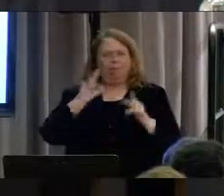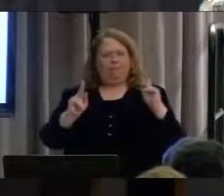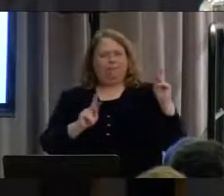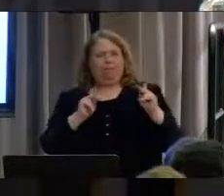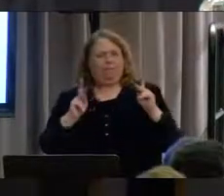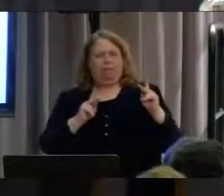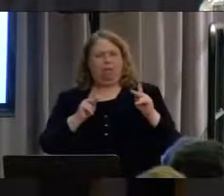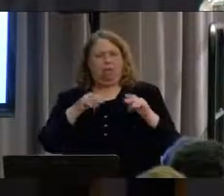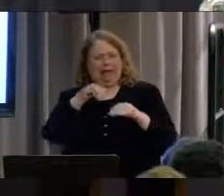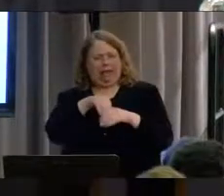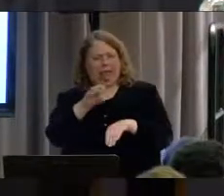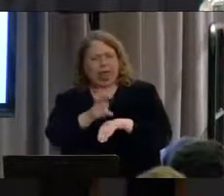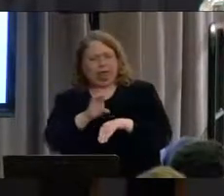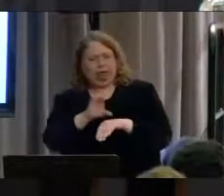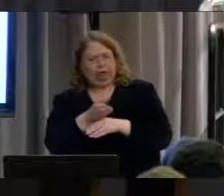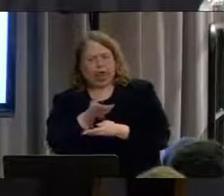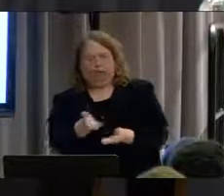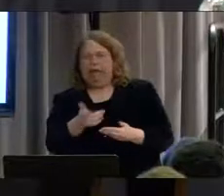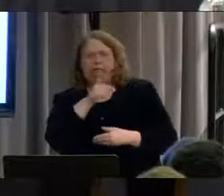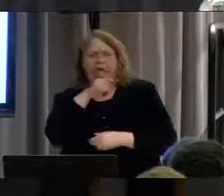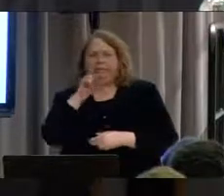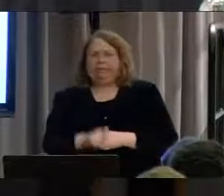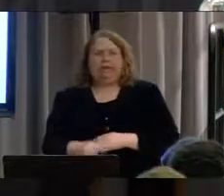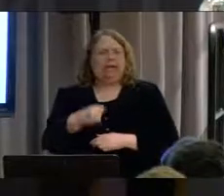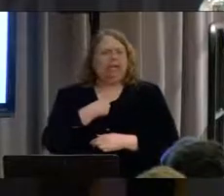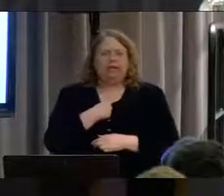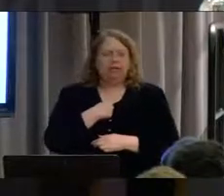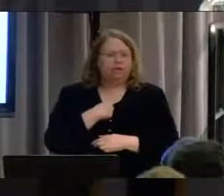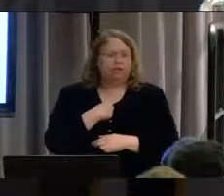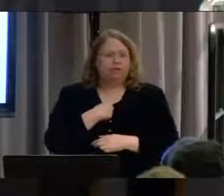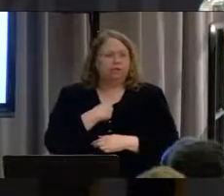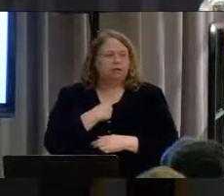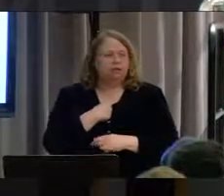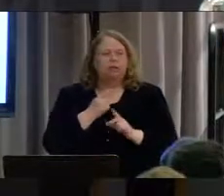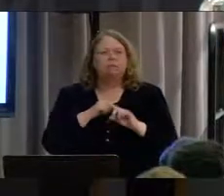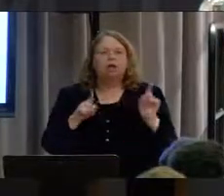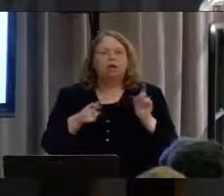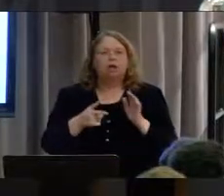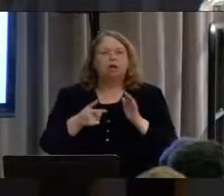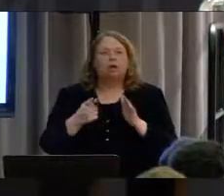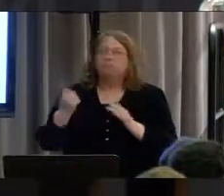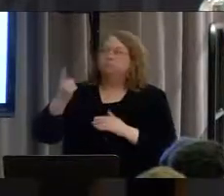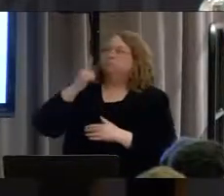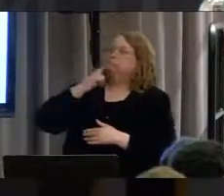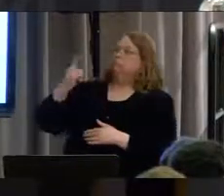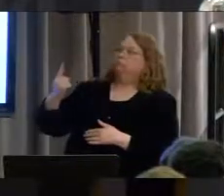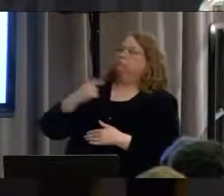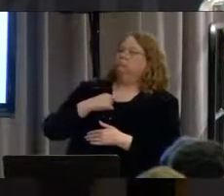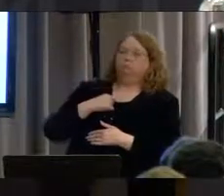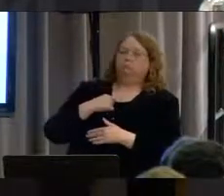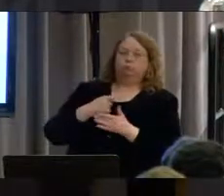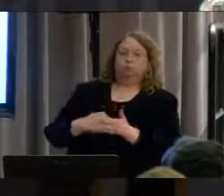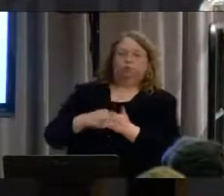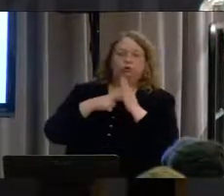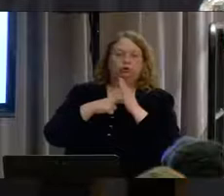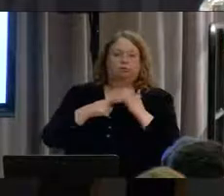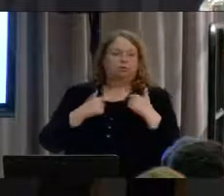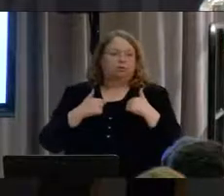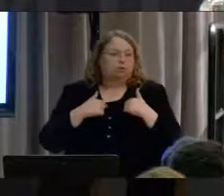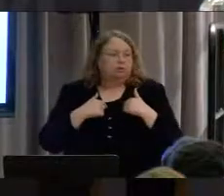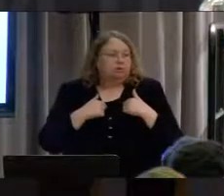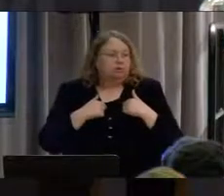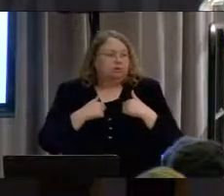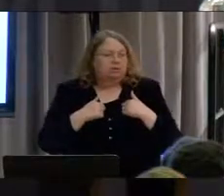there and they didn't need me there, but it was required. He did have a good line. He said, it